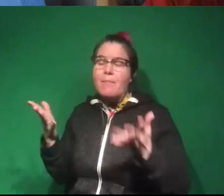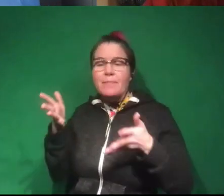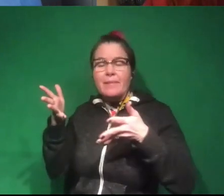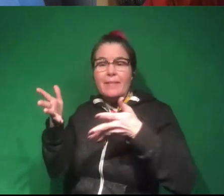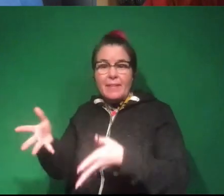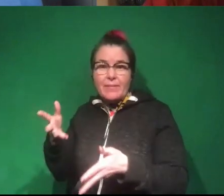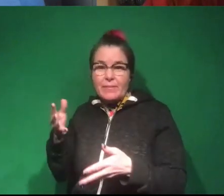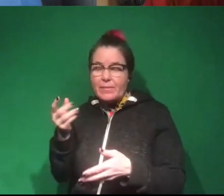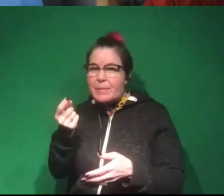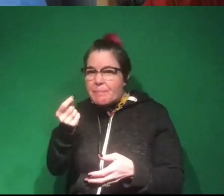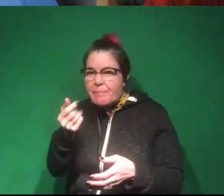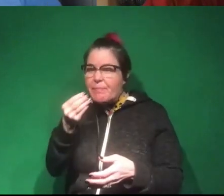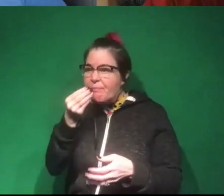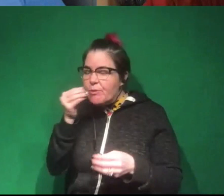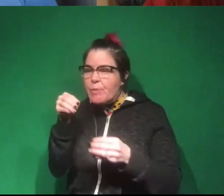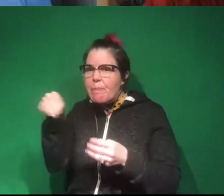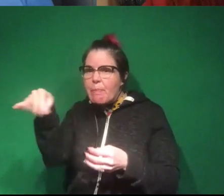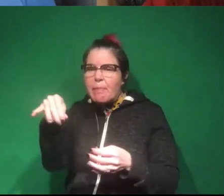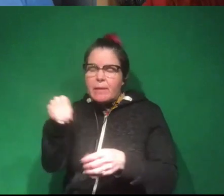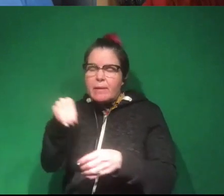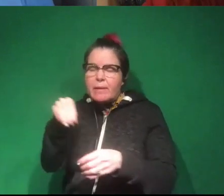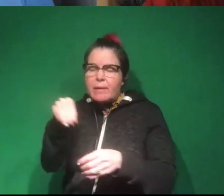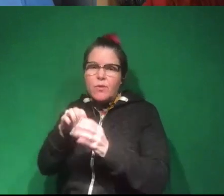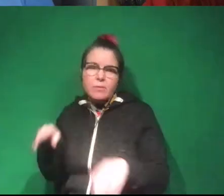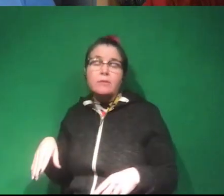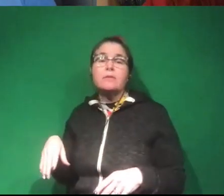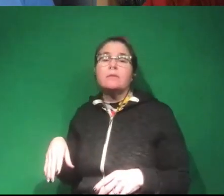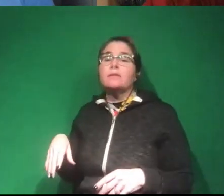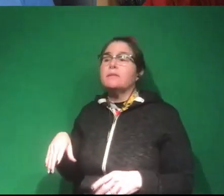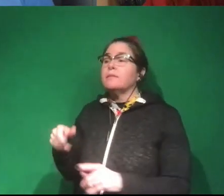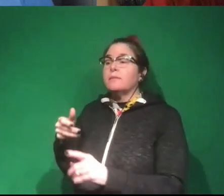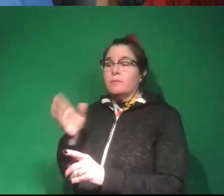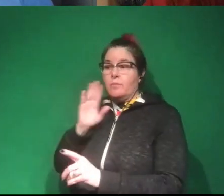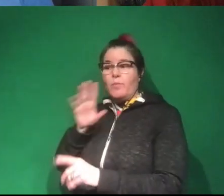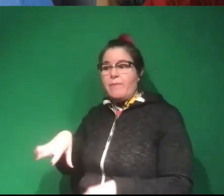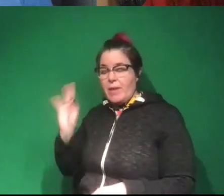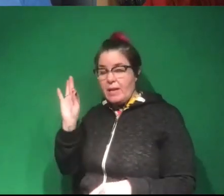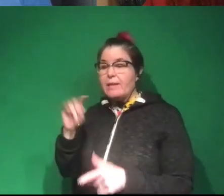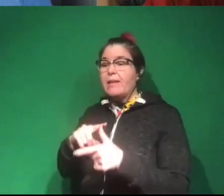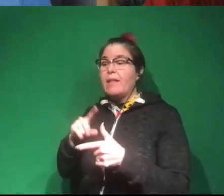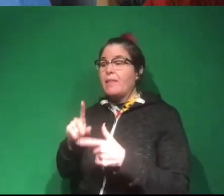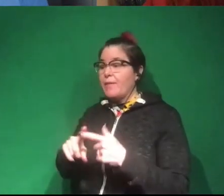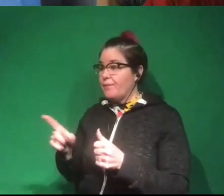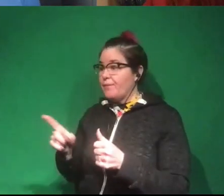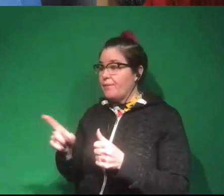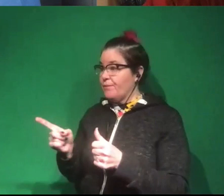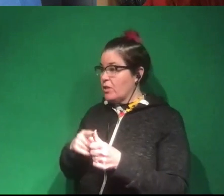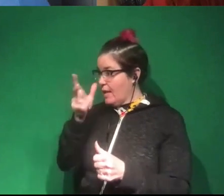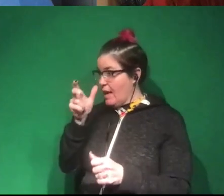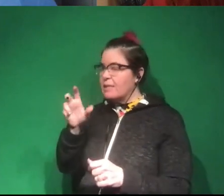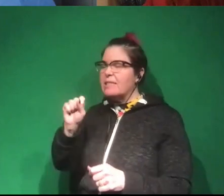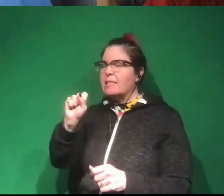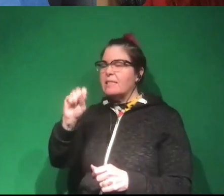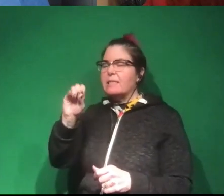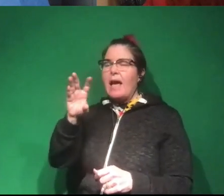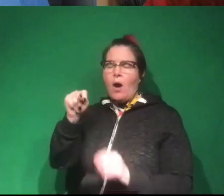some small traces of food particles that ants will find. And then once that first ant, known as the scout, finds